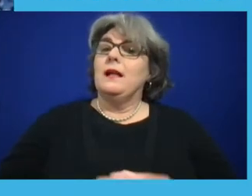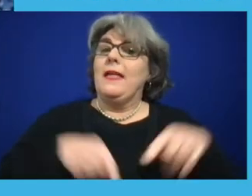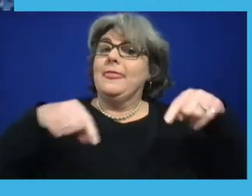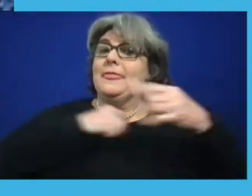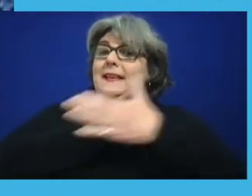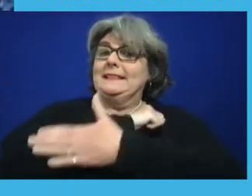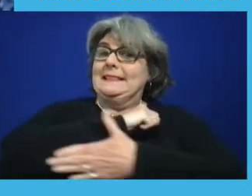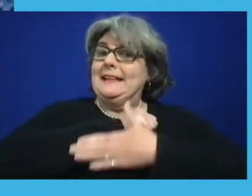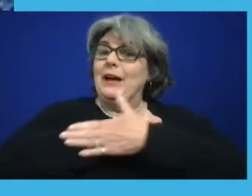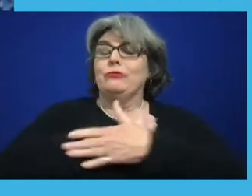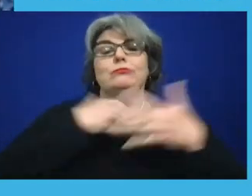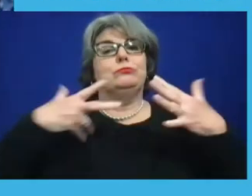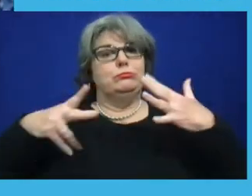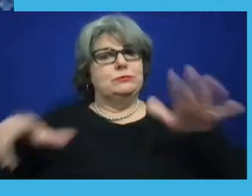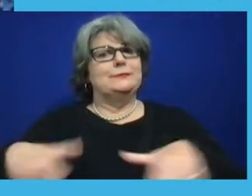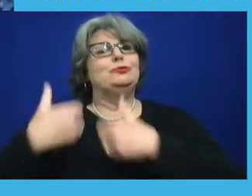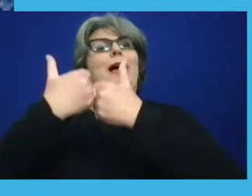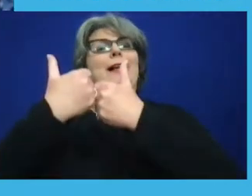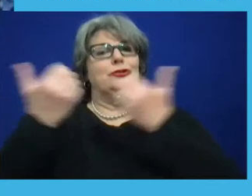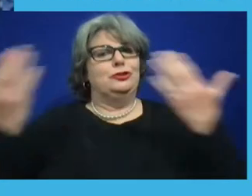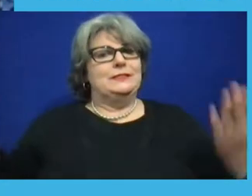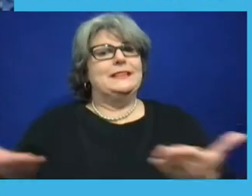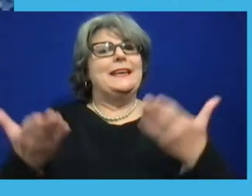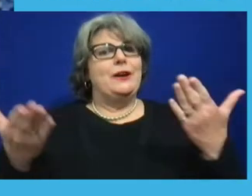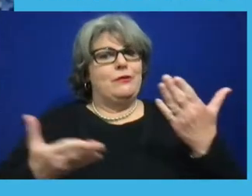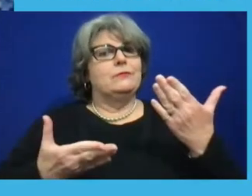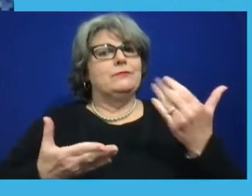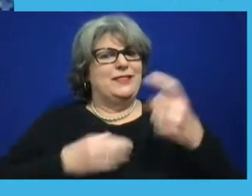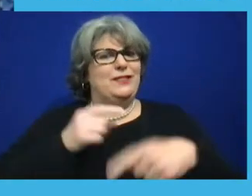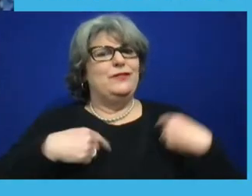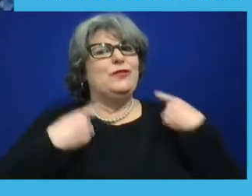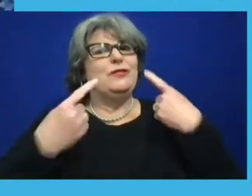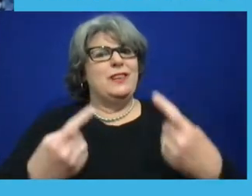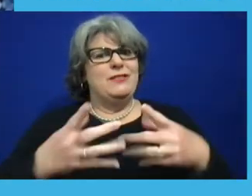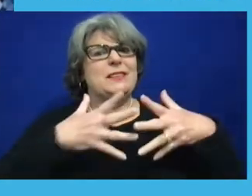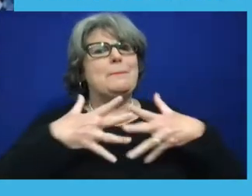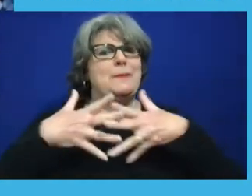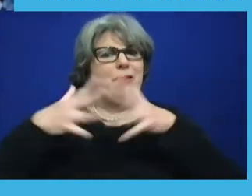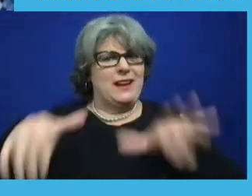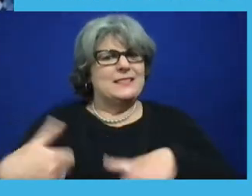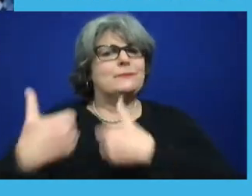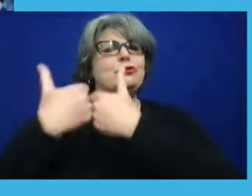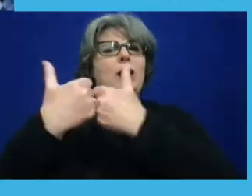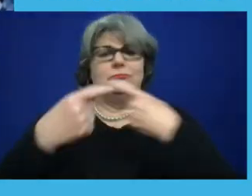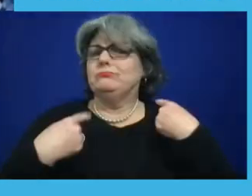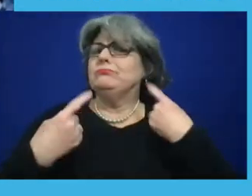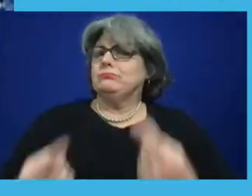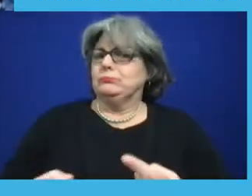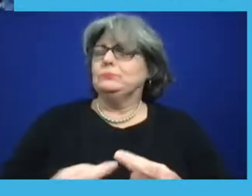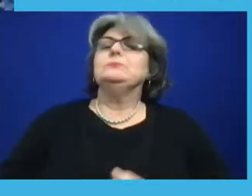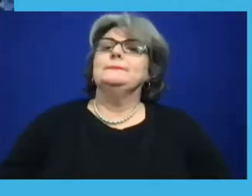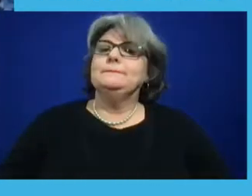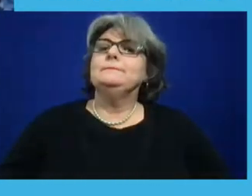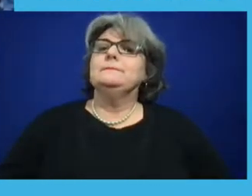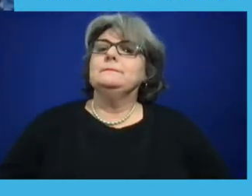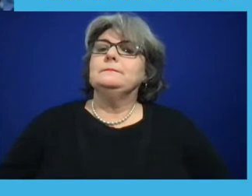Now, I think it's fair to say that this country has gone through some tough times these past few